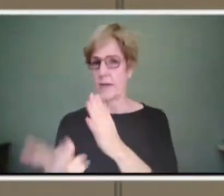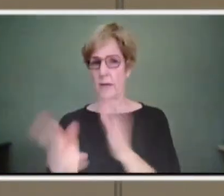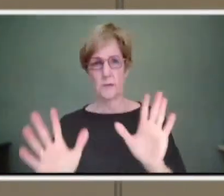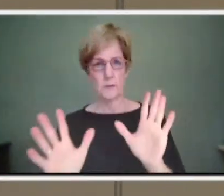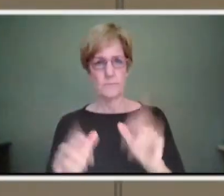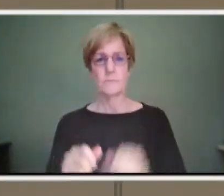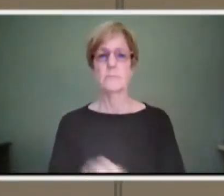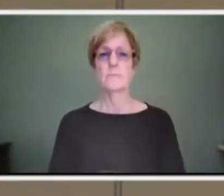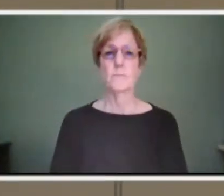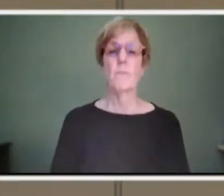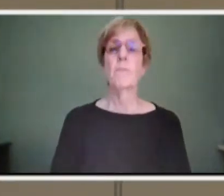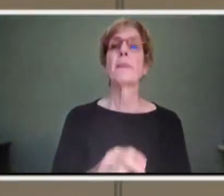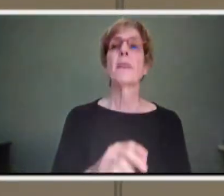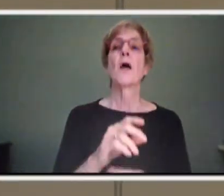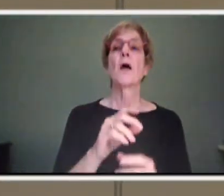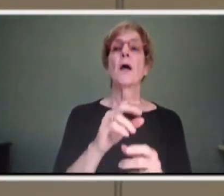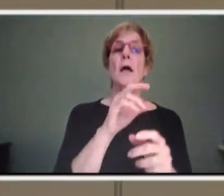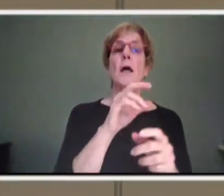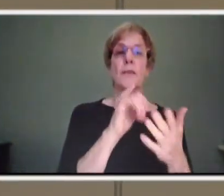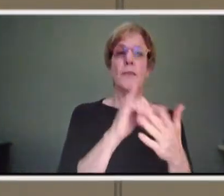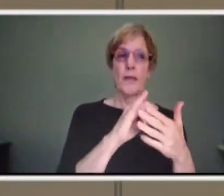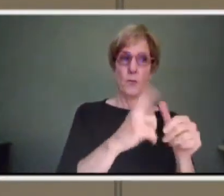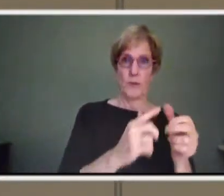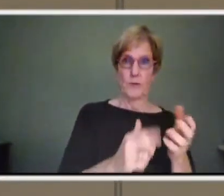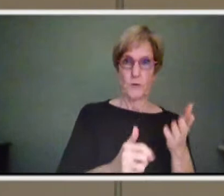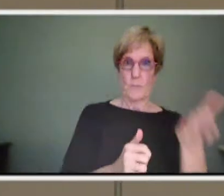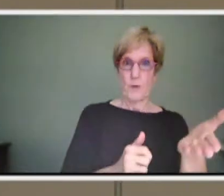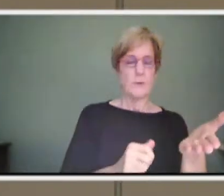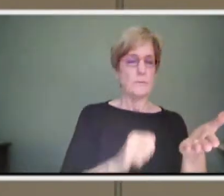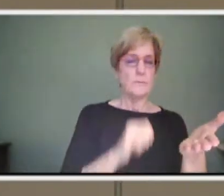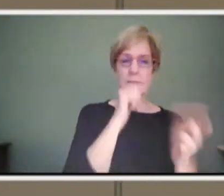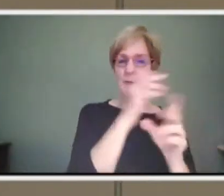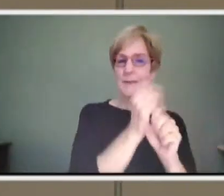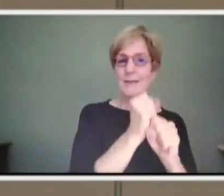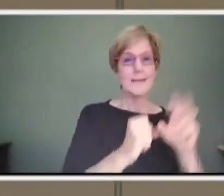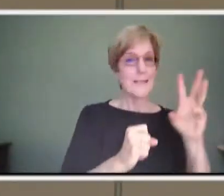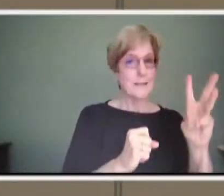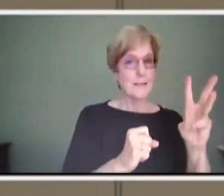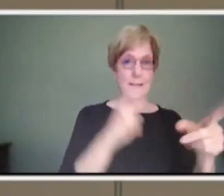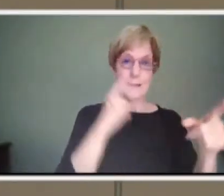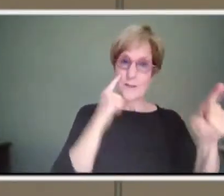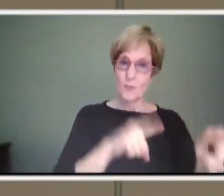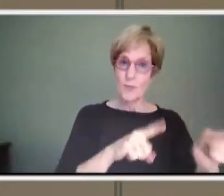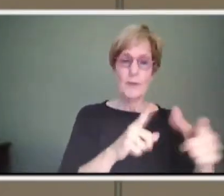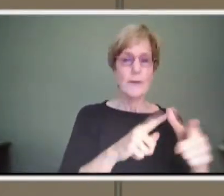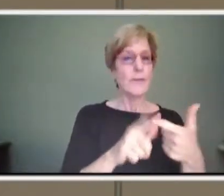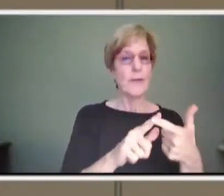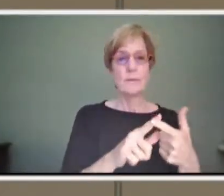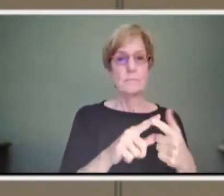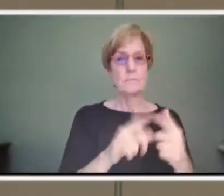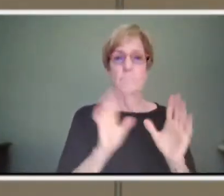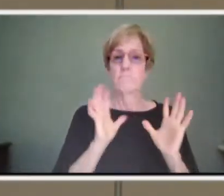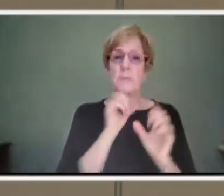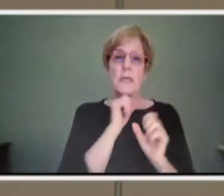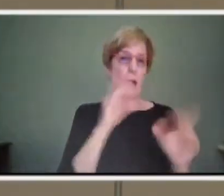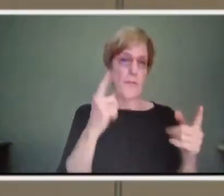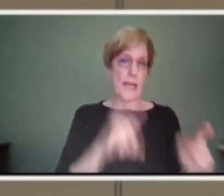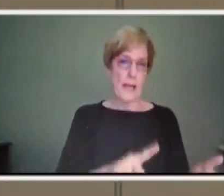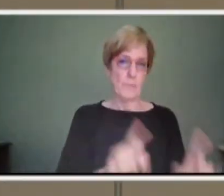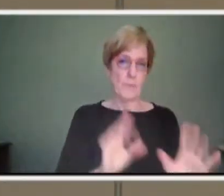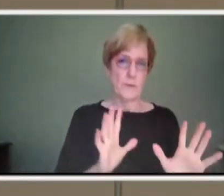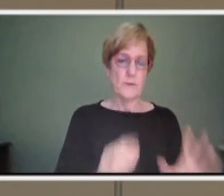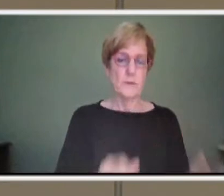motion. The original motion doesn't get 6 votes, then there's no action on it. And there's no action, there's